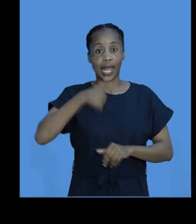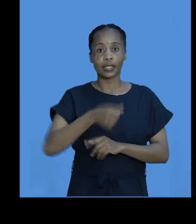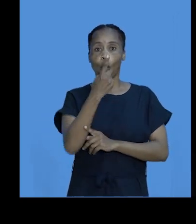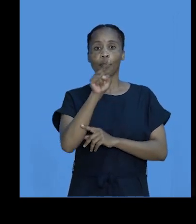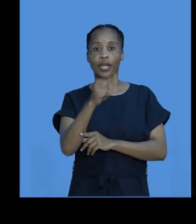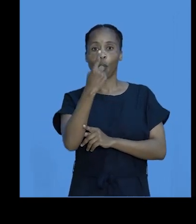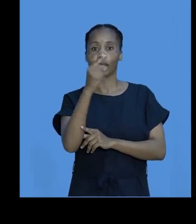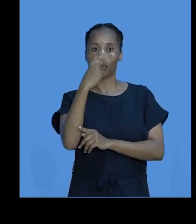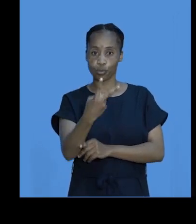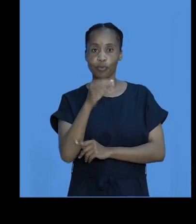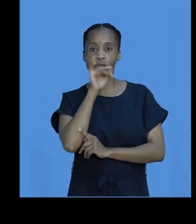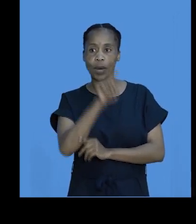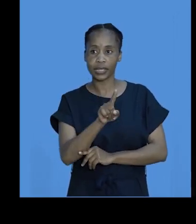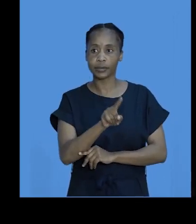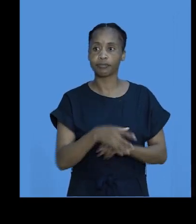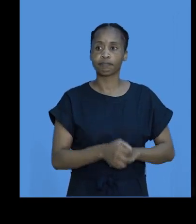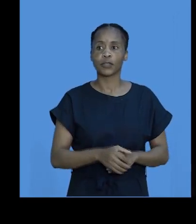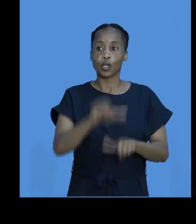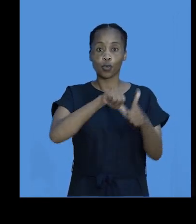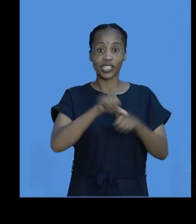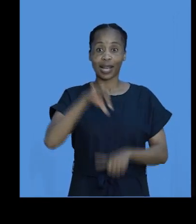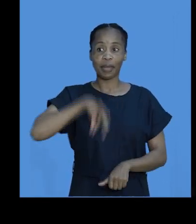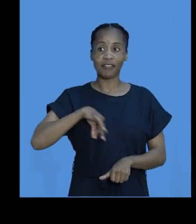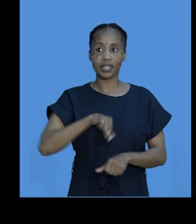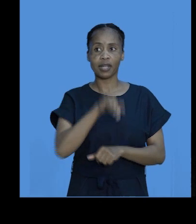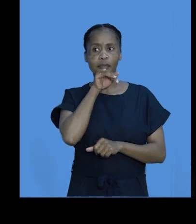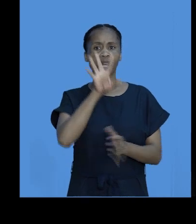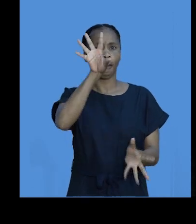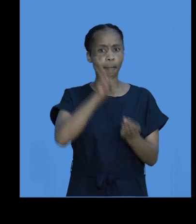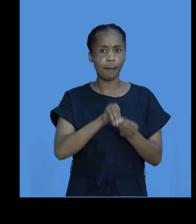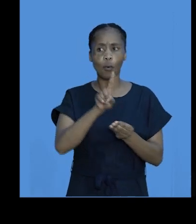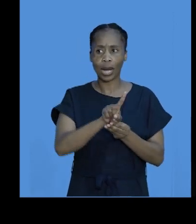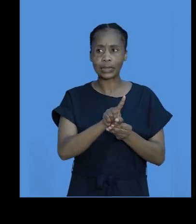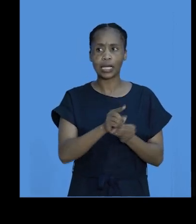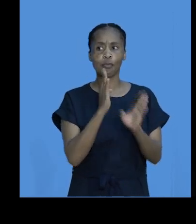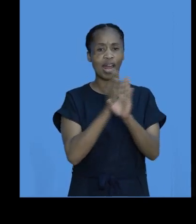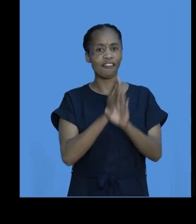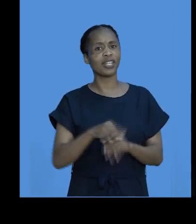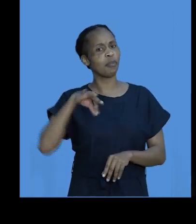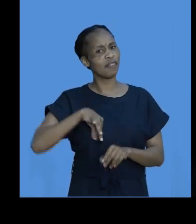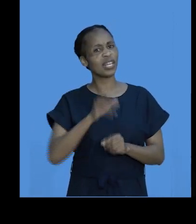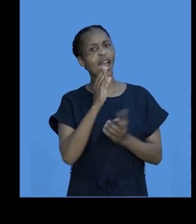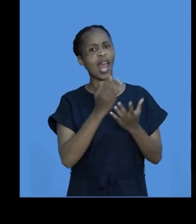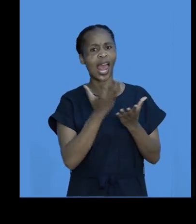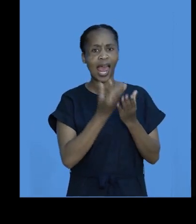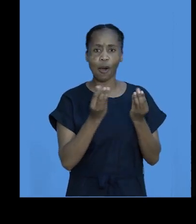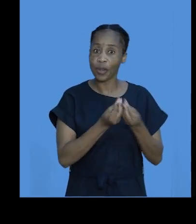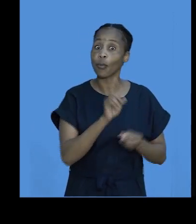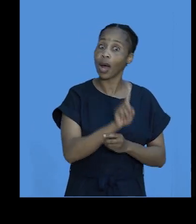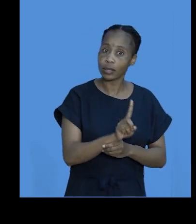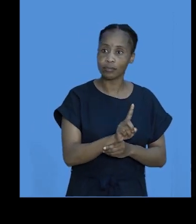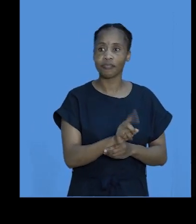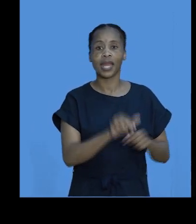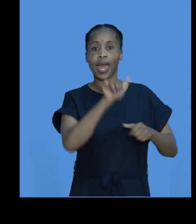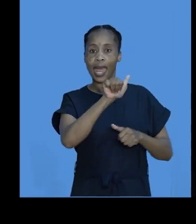a social benefit is the sum of a private benefit and, let's look at A. A says it's the sum